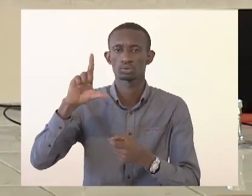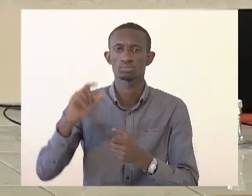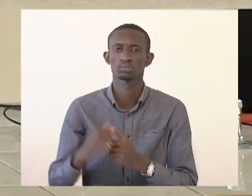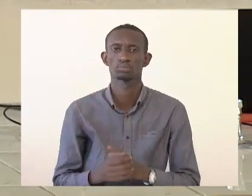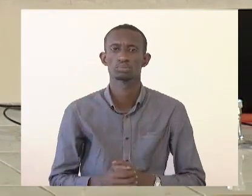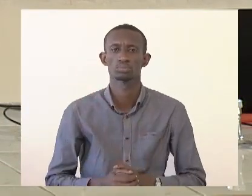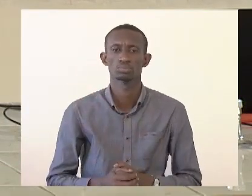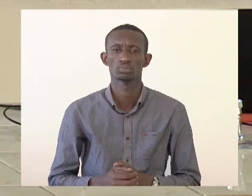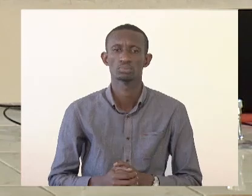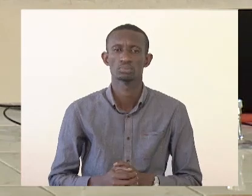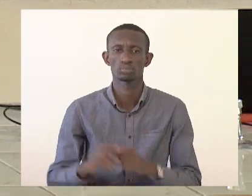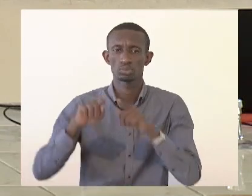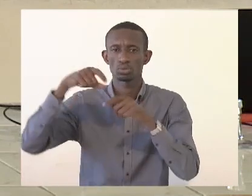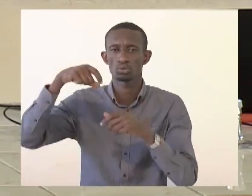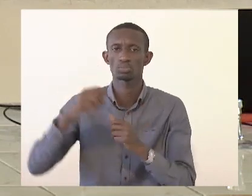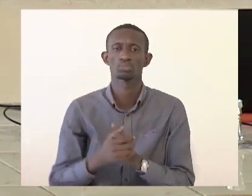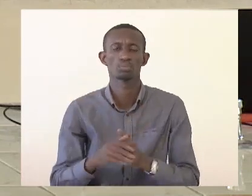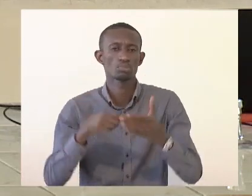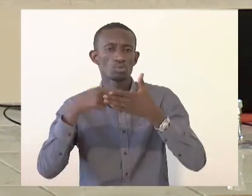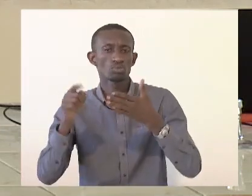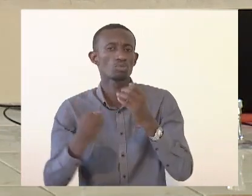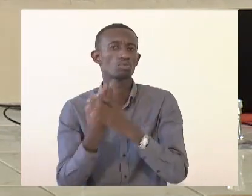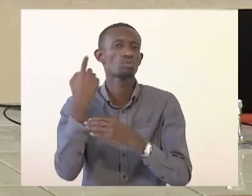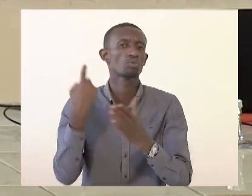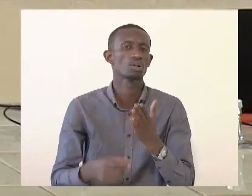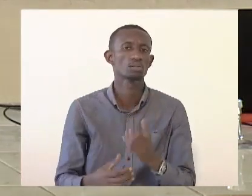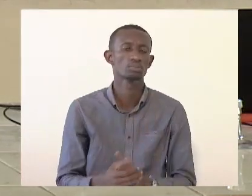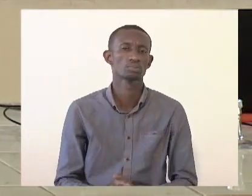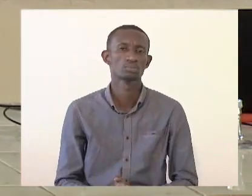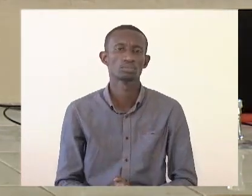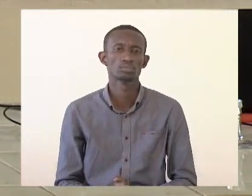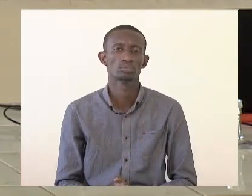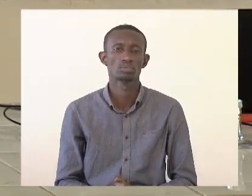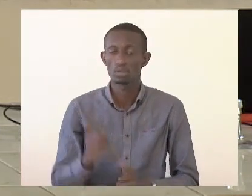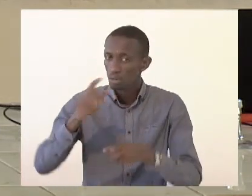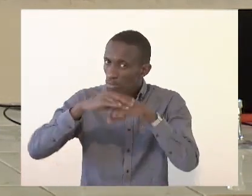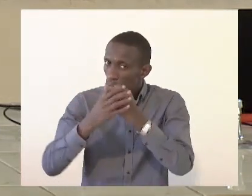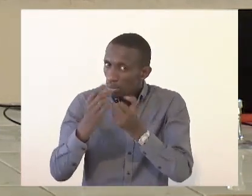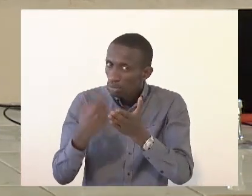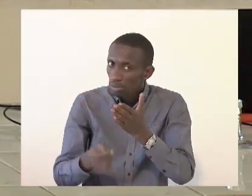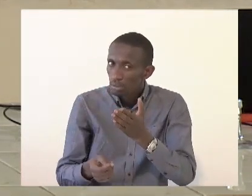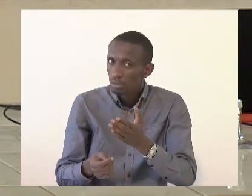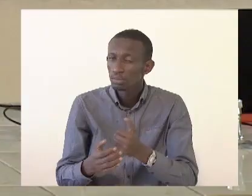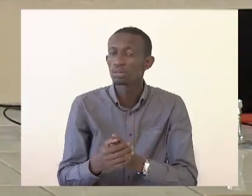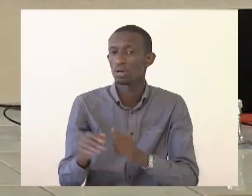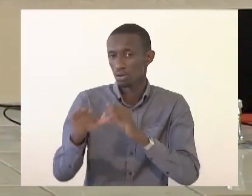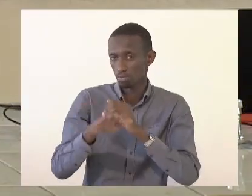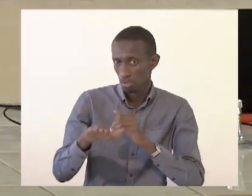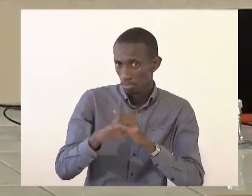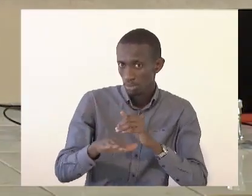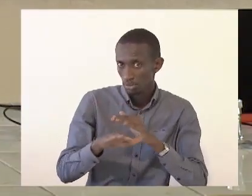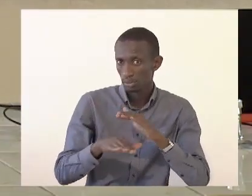acid, aqueous, what do we produce? We have a basic